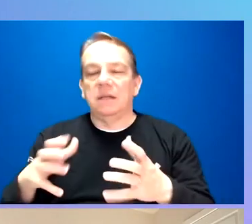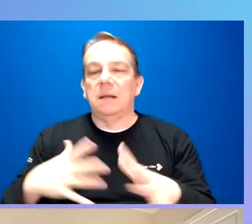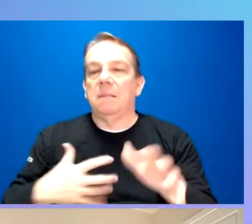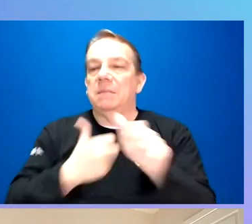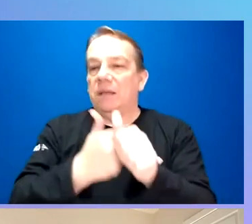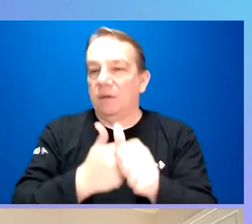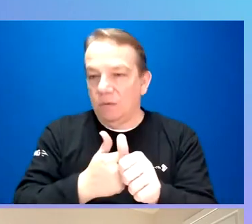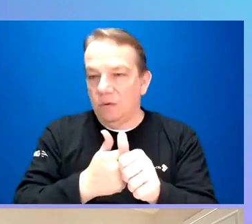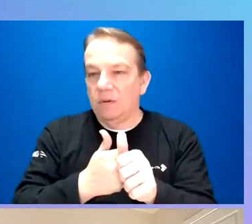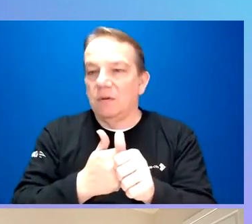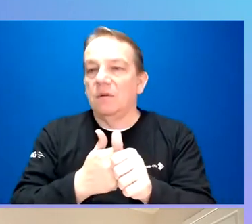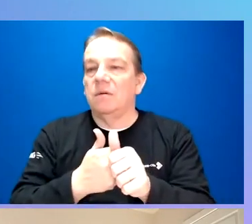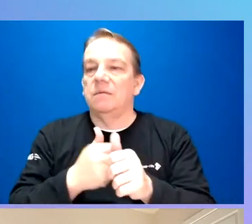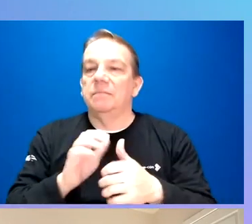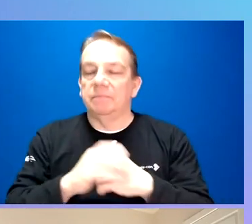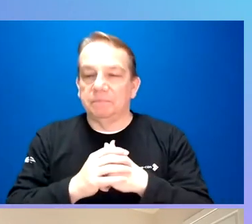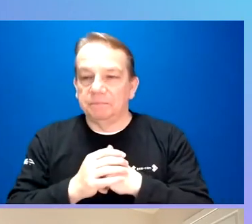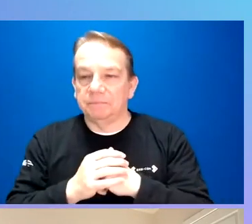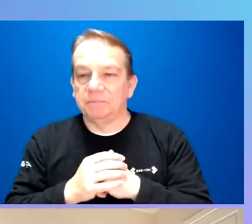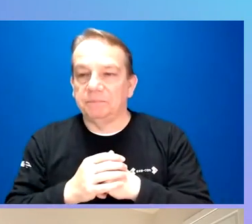the latest code samples.